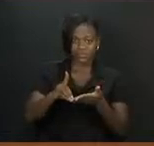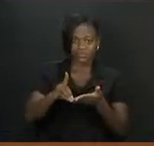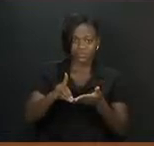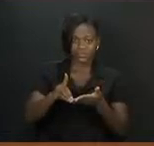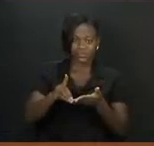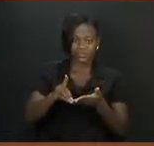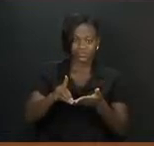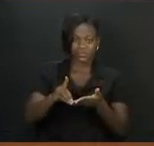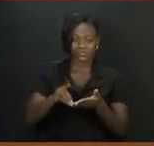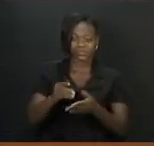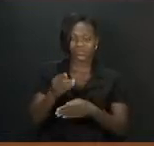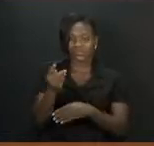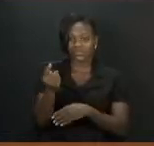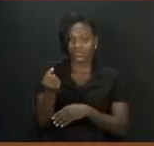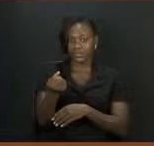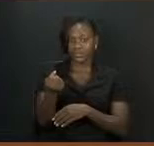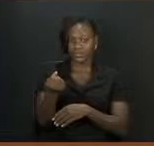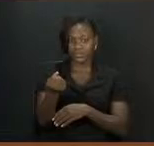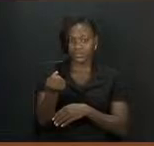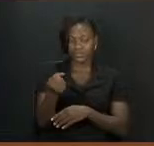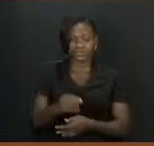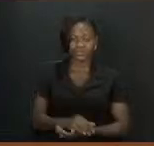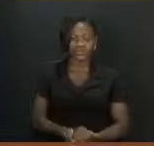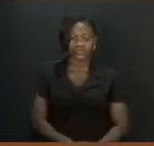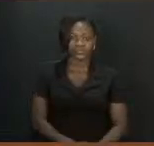next week, Tuesday.